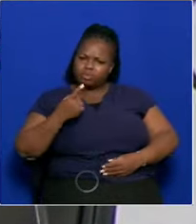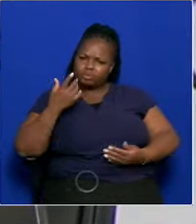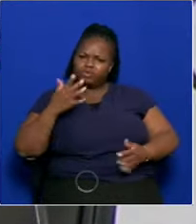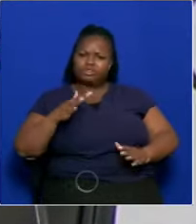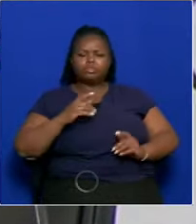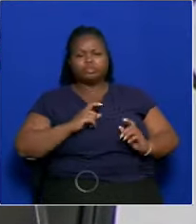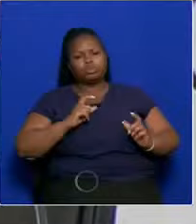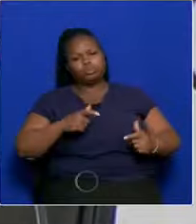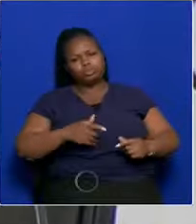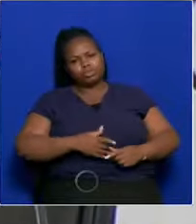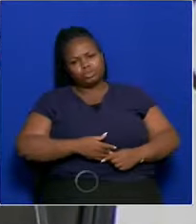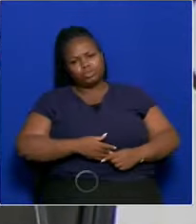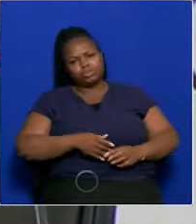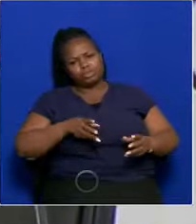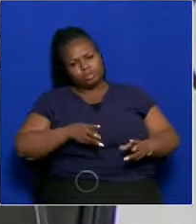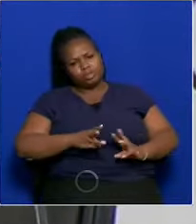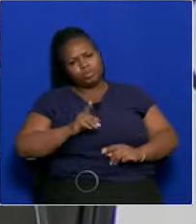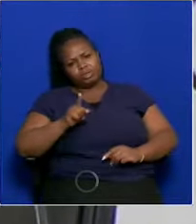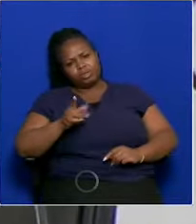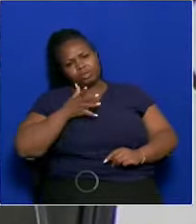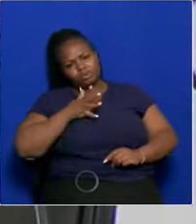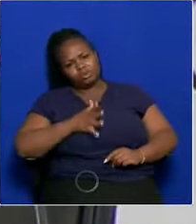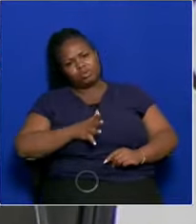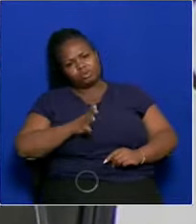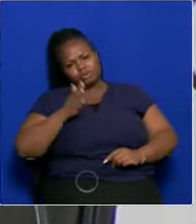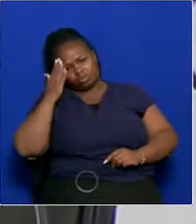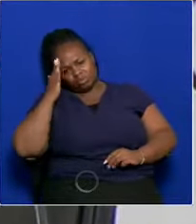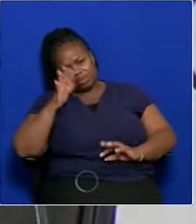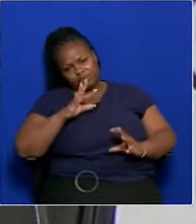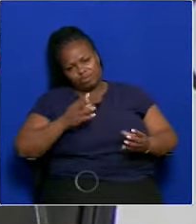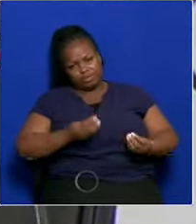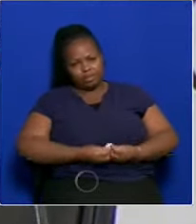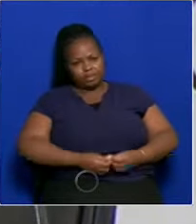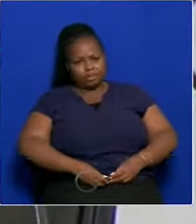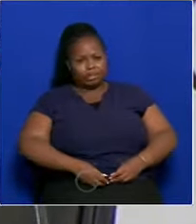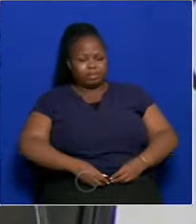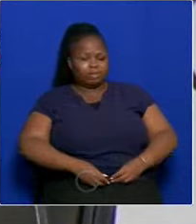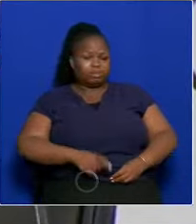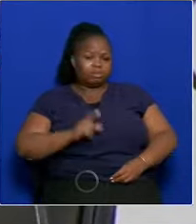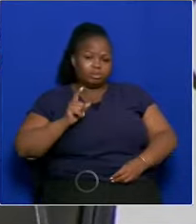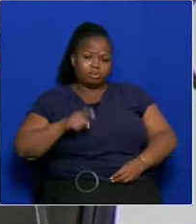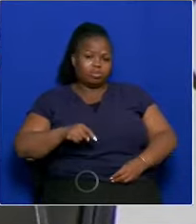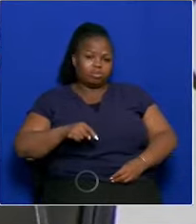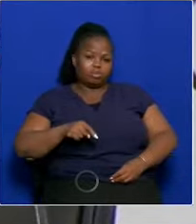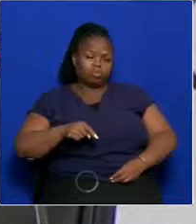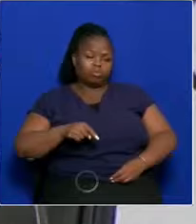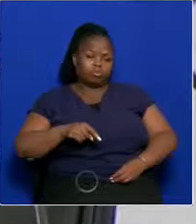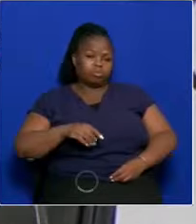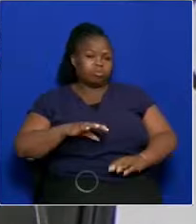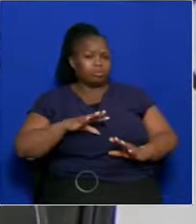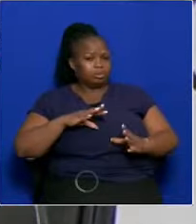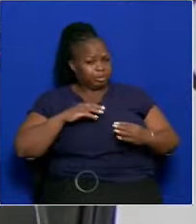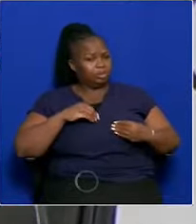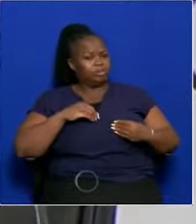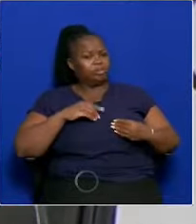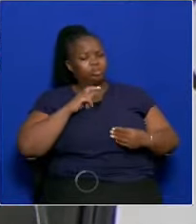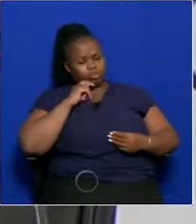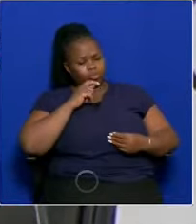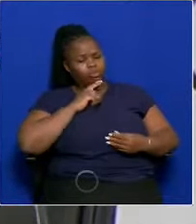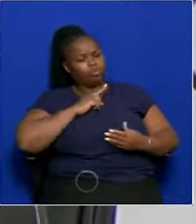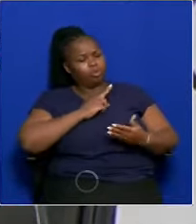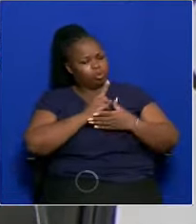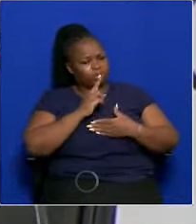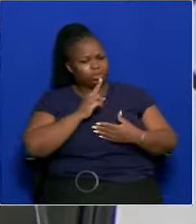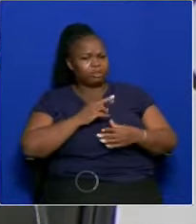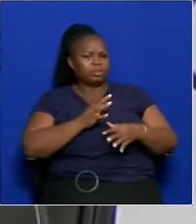the commission wanted to know everything, and it's supposed to suffice that I'm truthful and I explained.